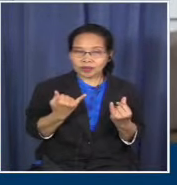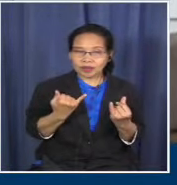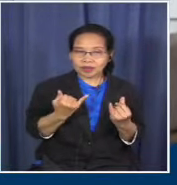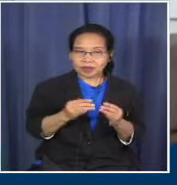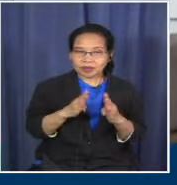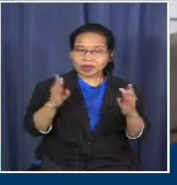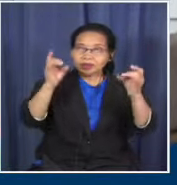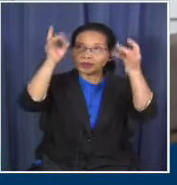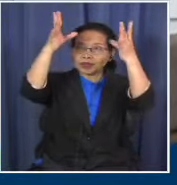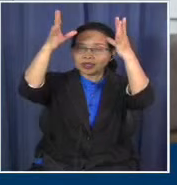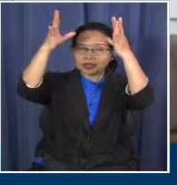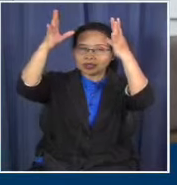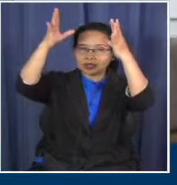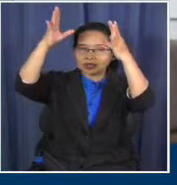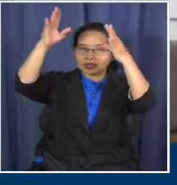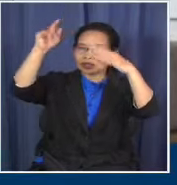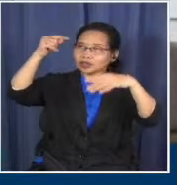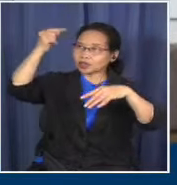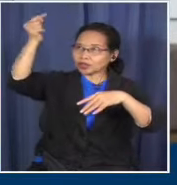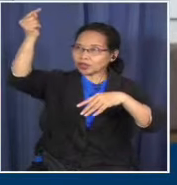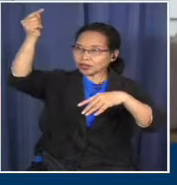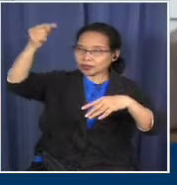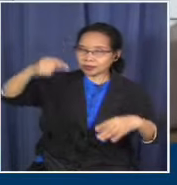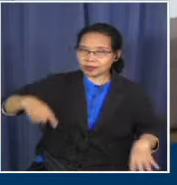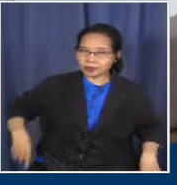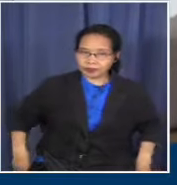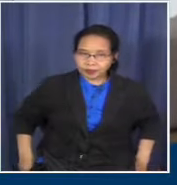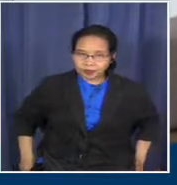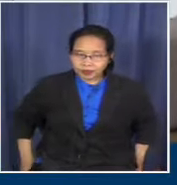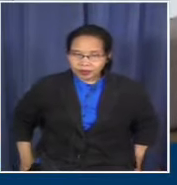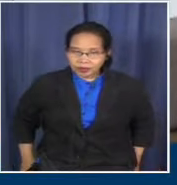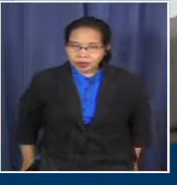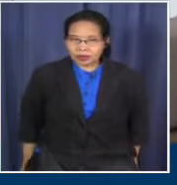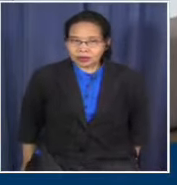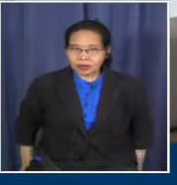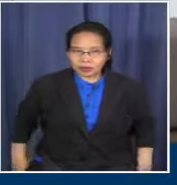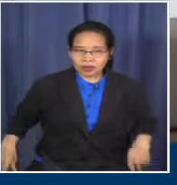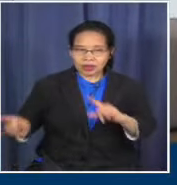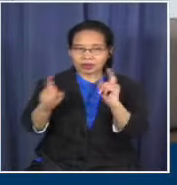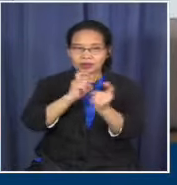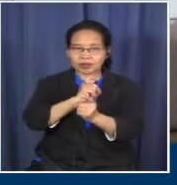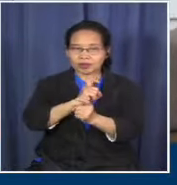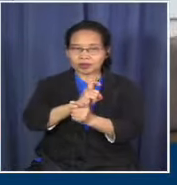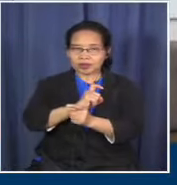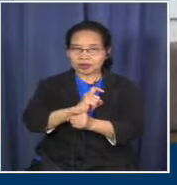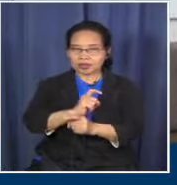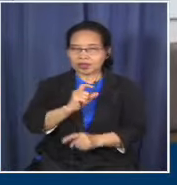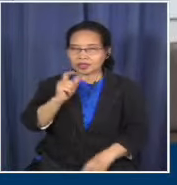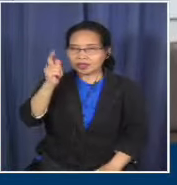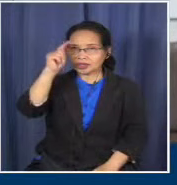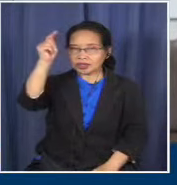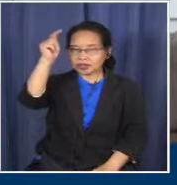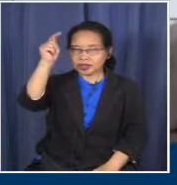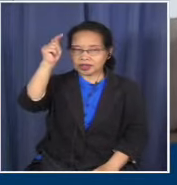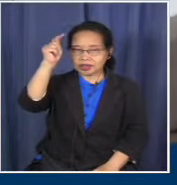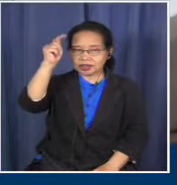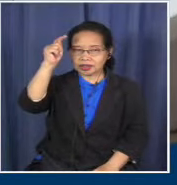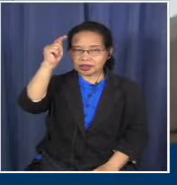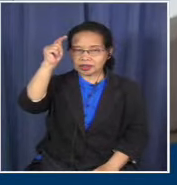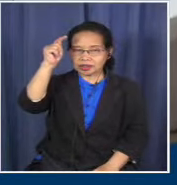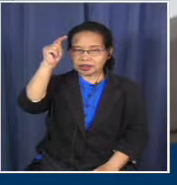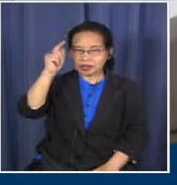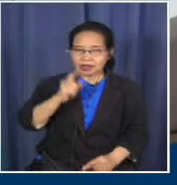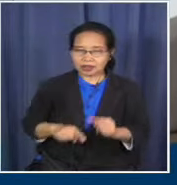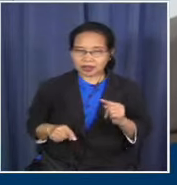until now, the Big Bang theory is a theory. The evolution is still